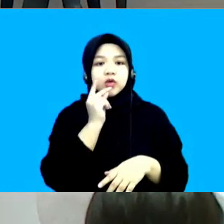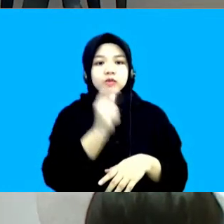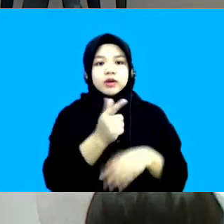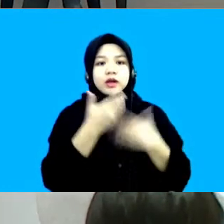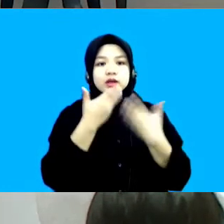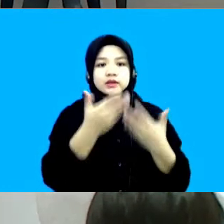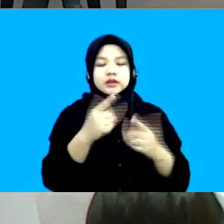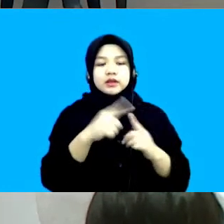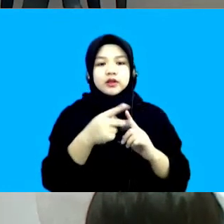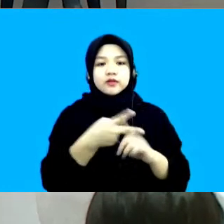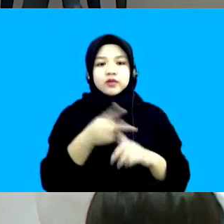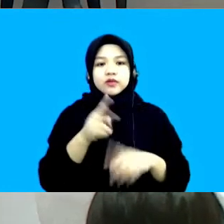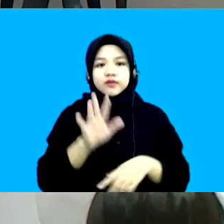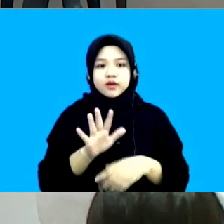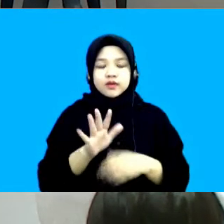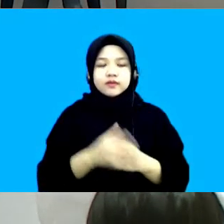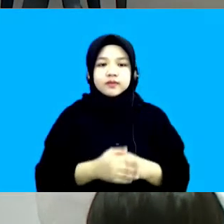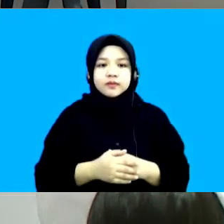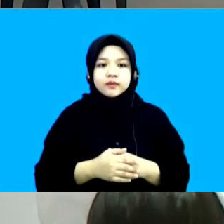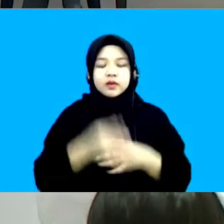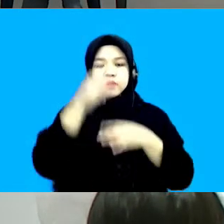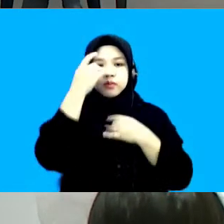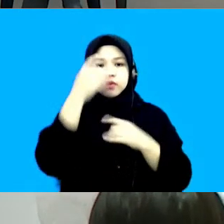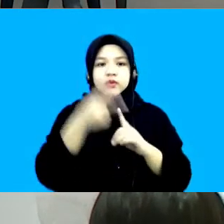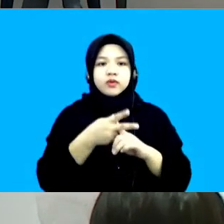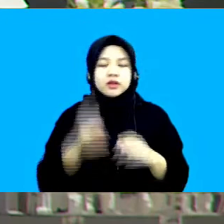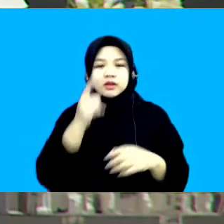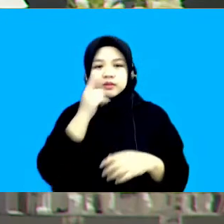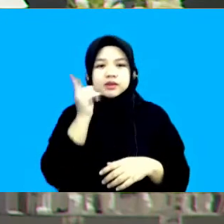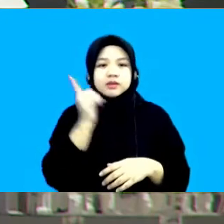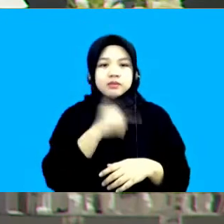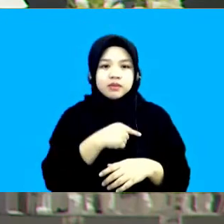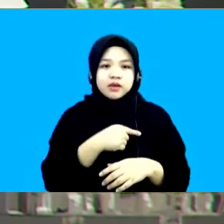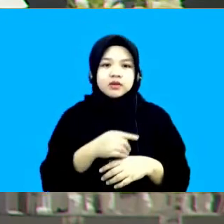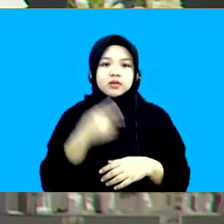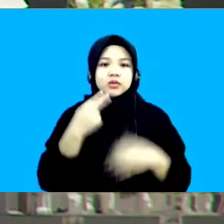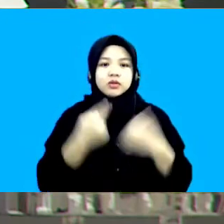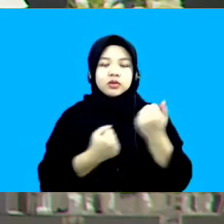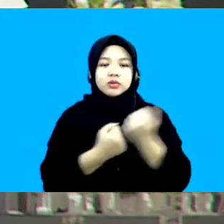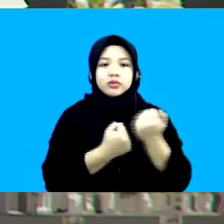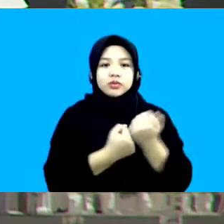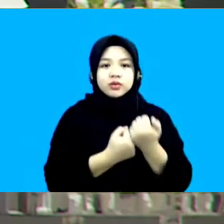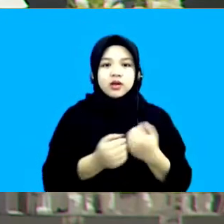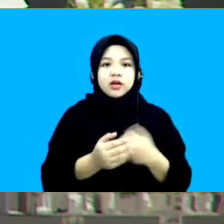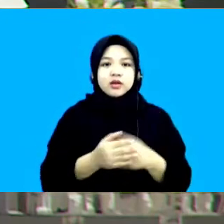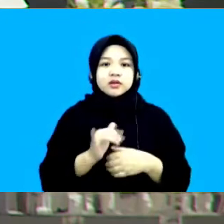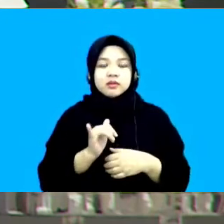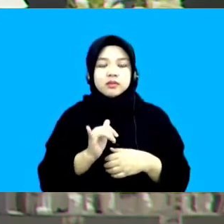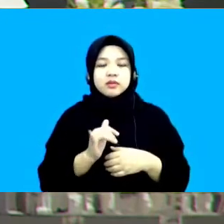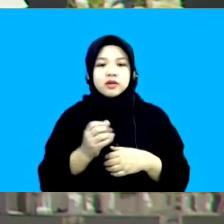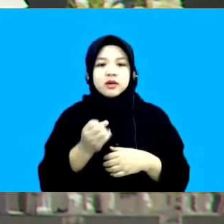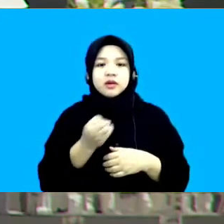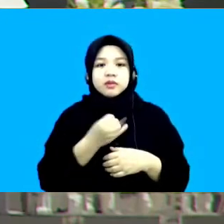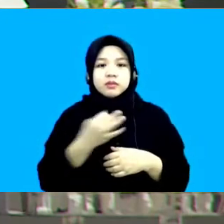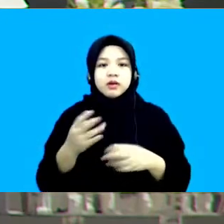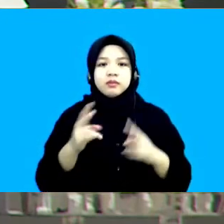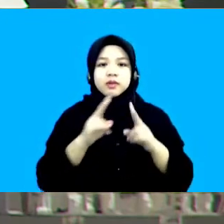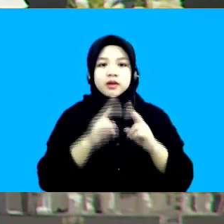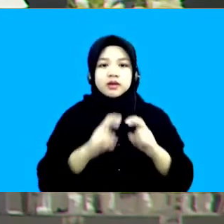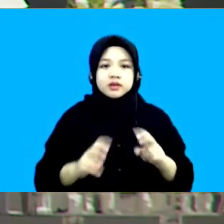more about nutrition, which is not also headline when you are talking about health issue in Indonesia. So I